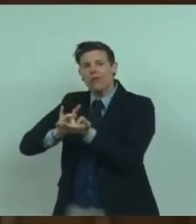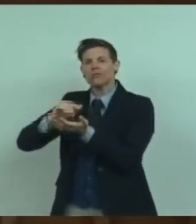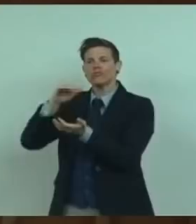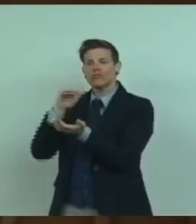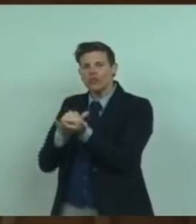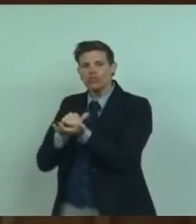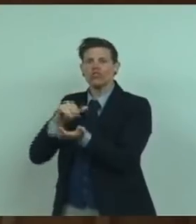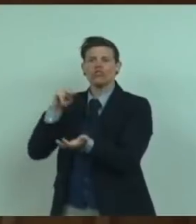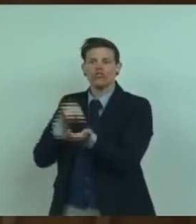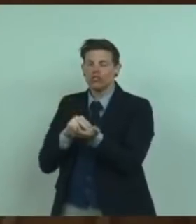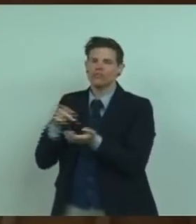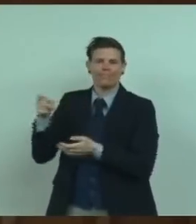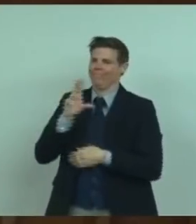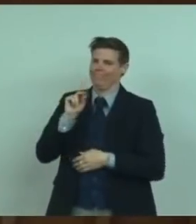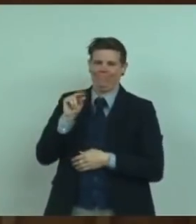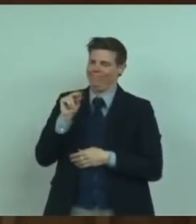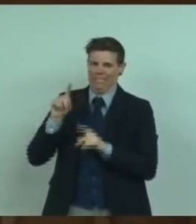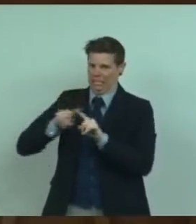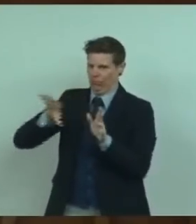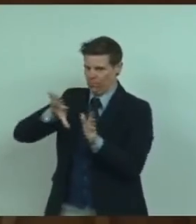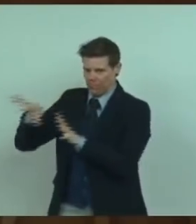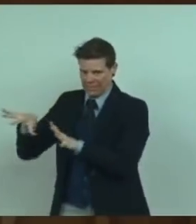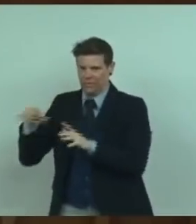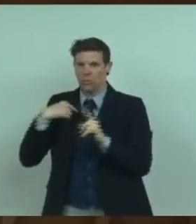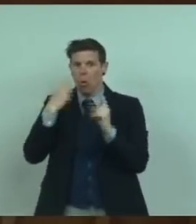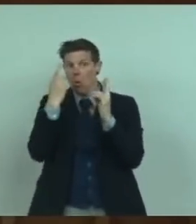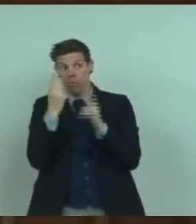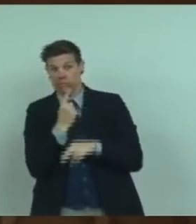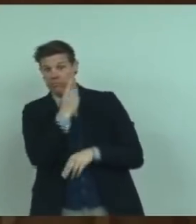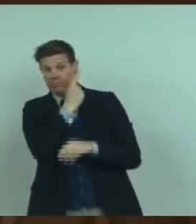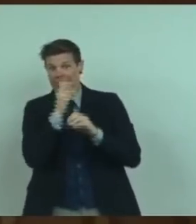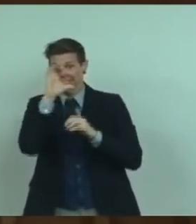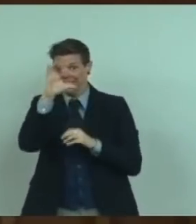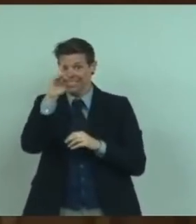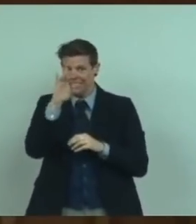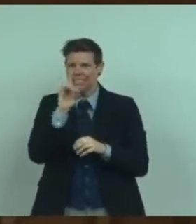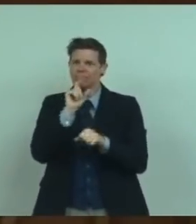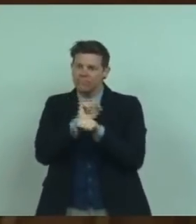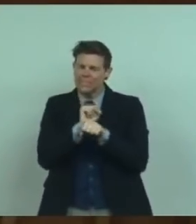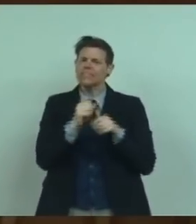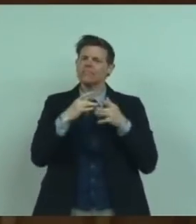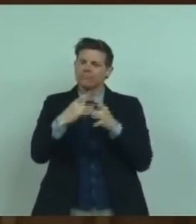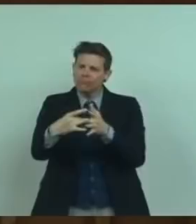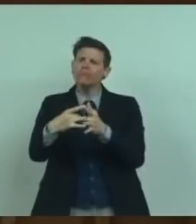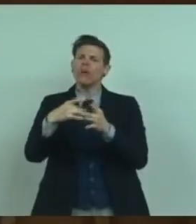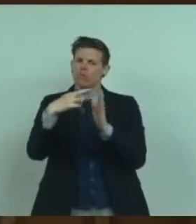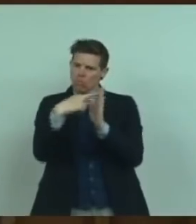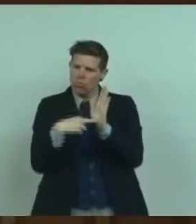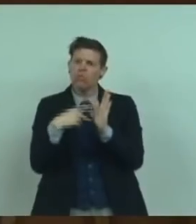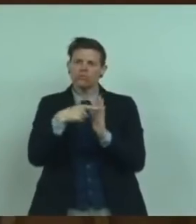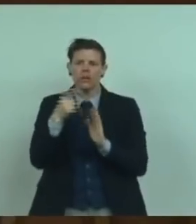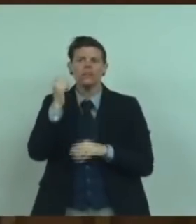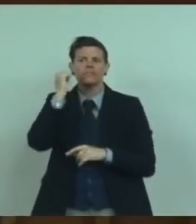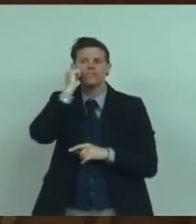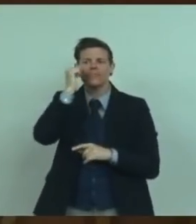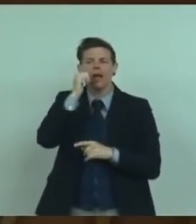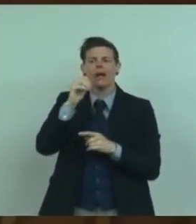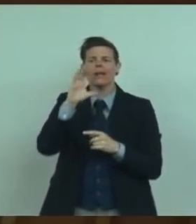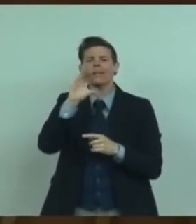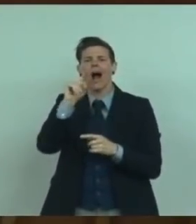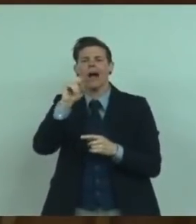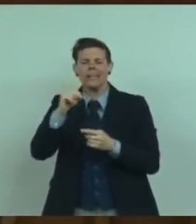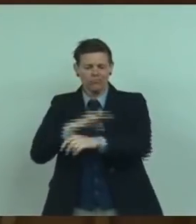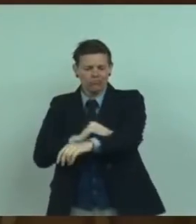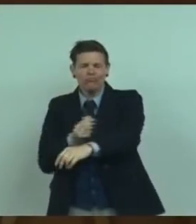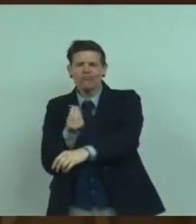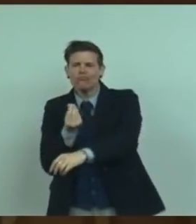with guidance. We know that multiple layers of a cotton fabric that are up against your face are probably the best that we can do at this